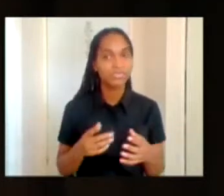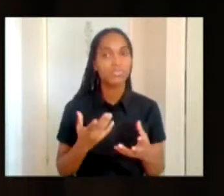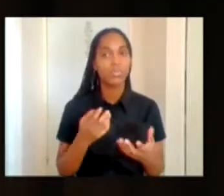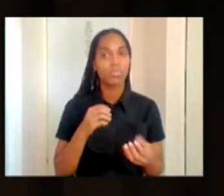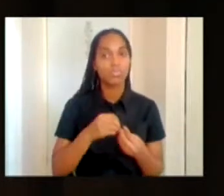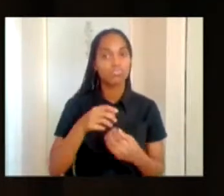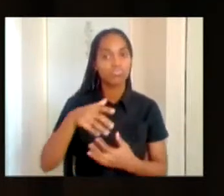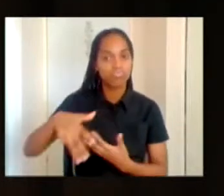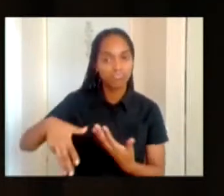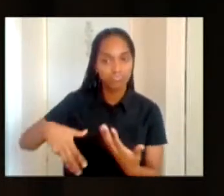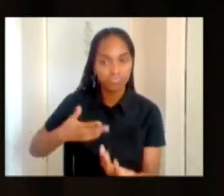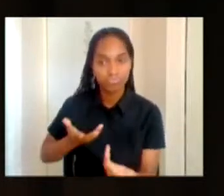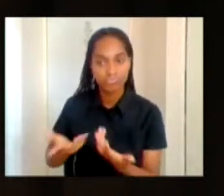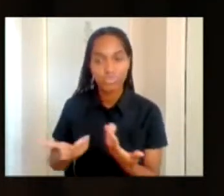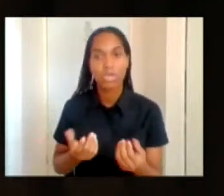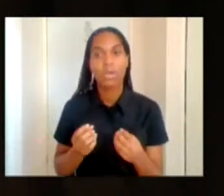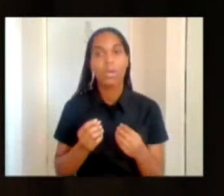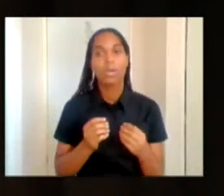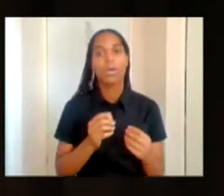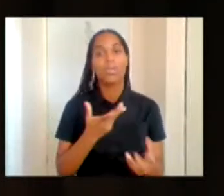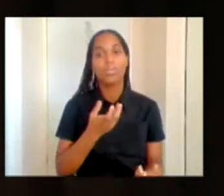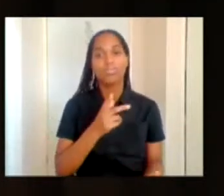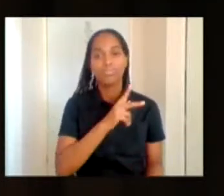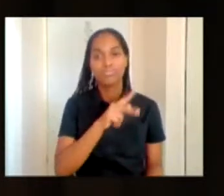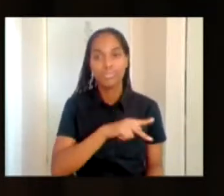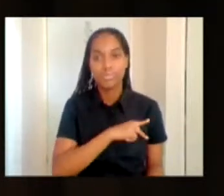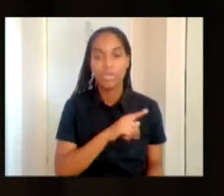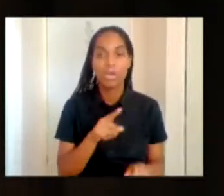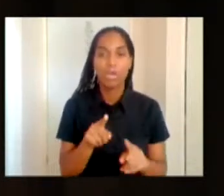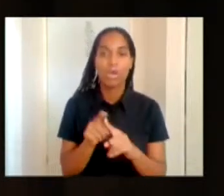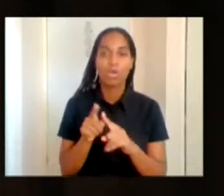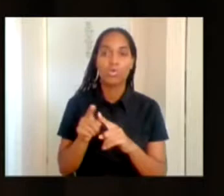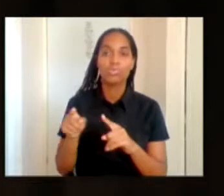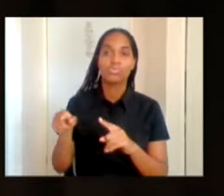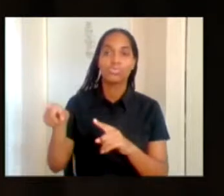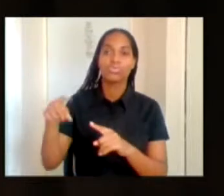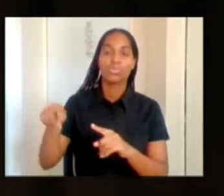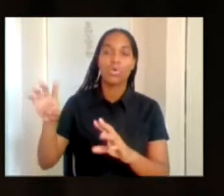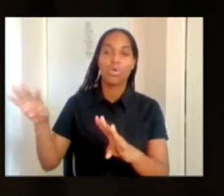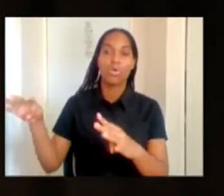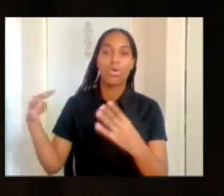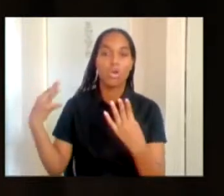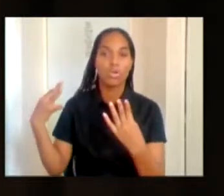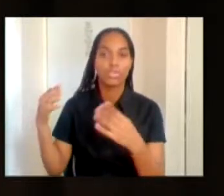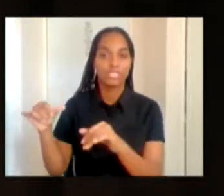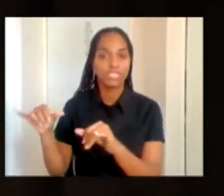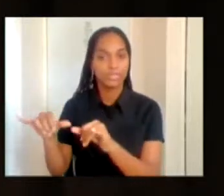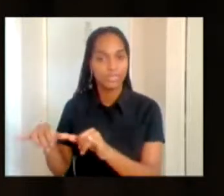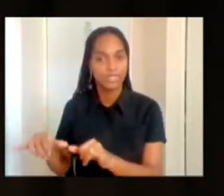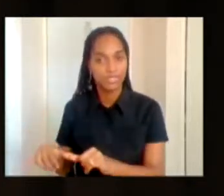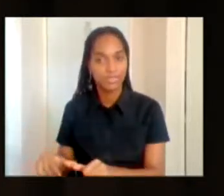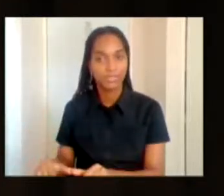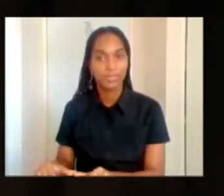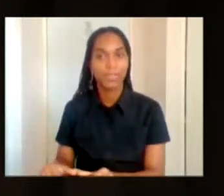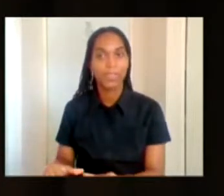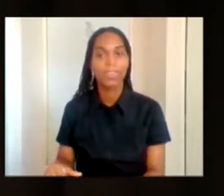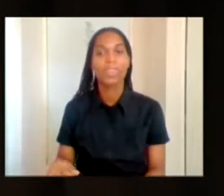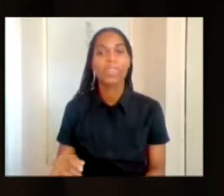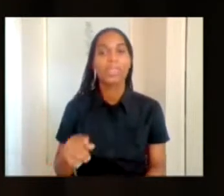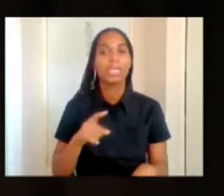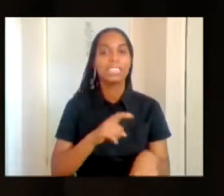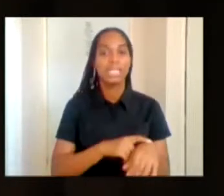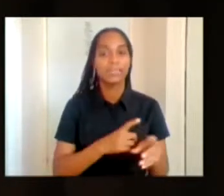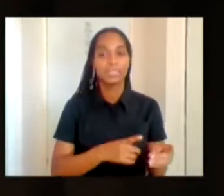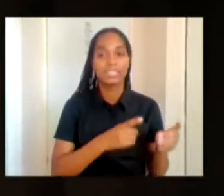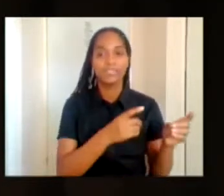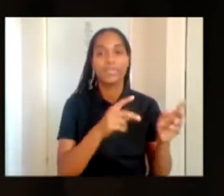interactivity, personalization, and kind of audience measurement, and non-real-time delivery. That means that you don't have